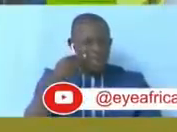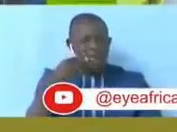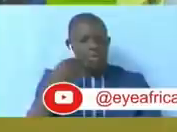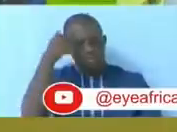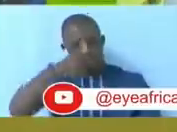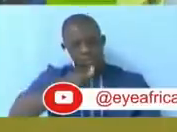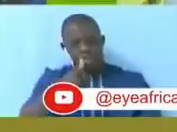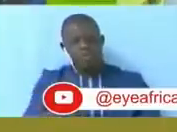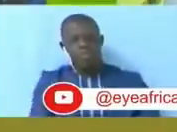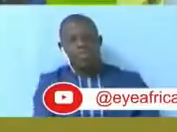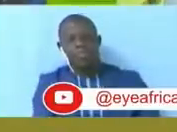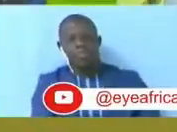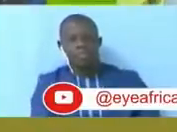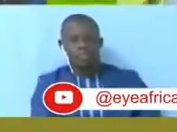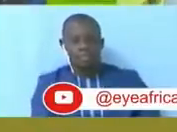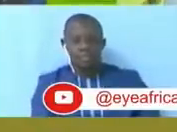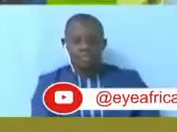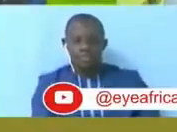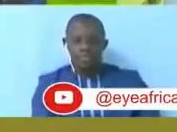sama somanda.